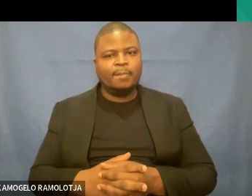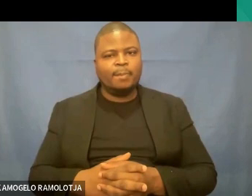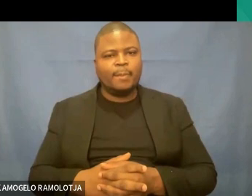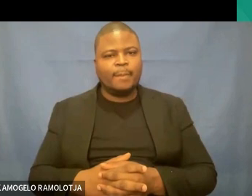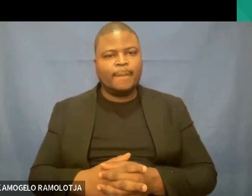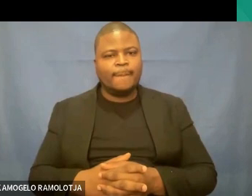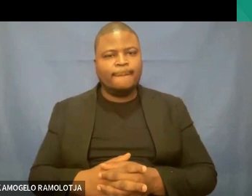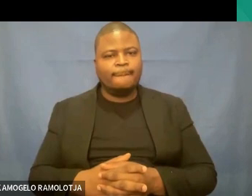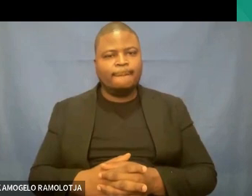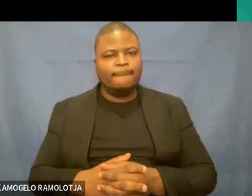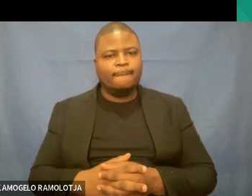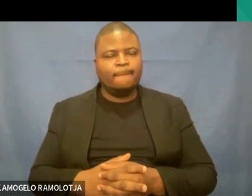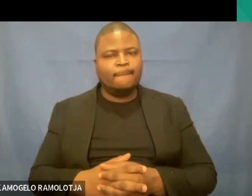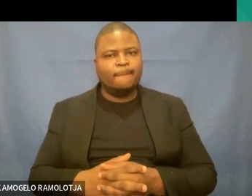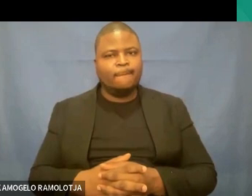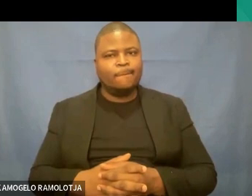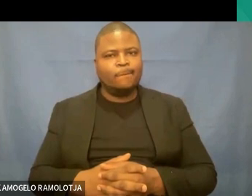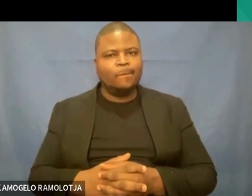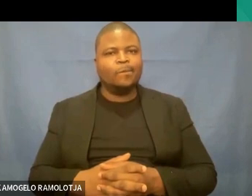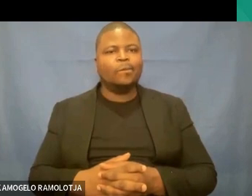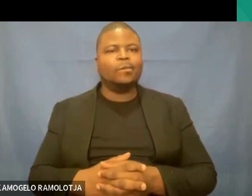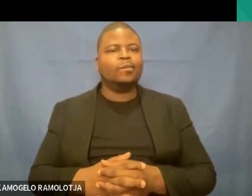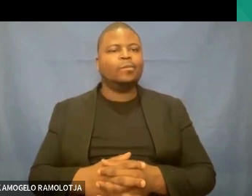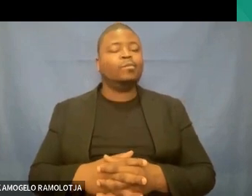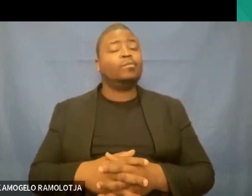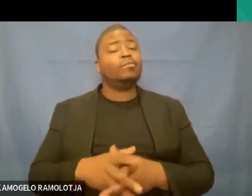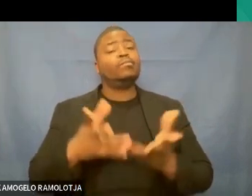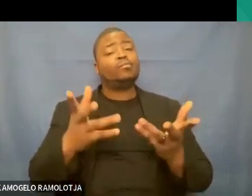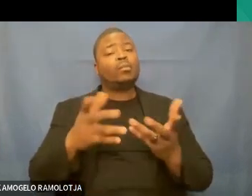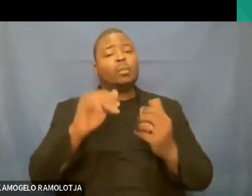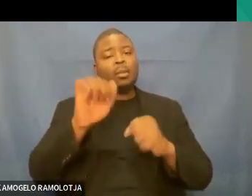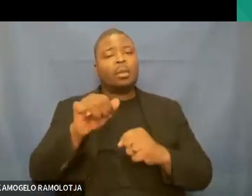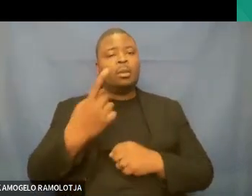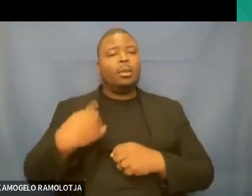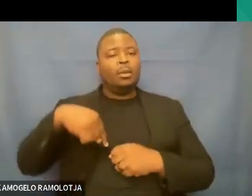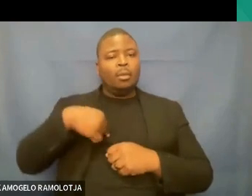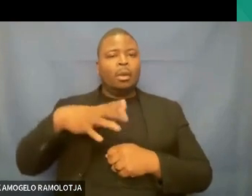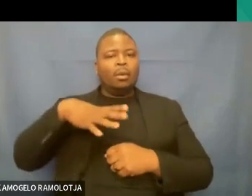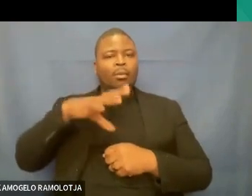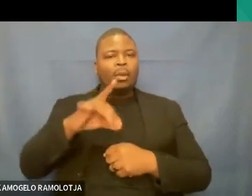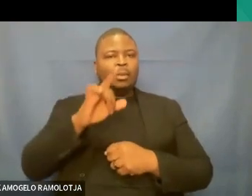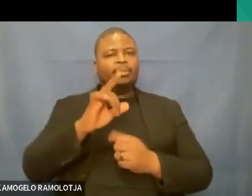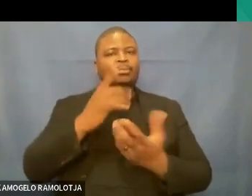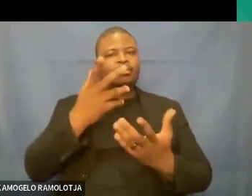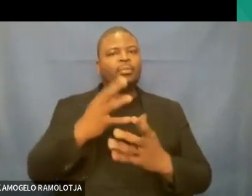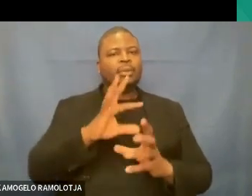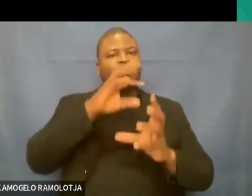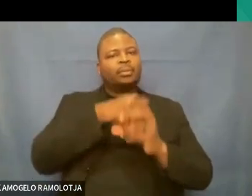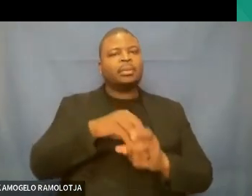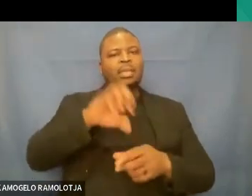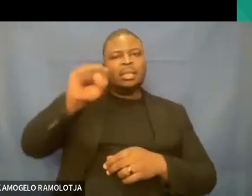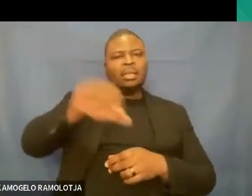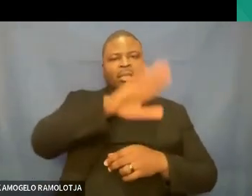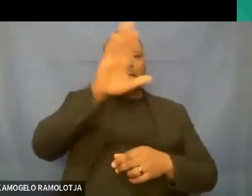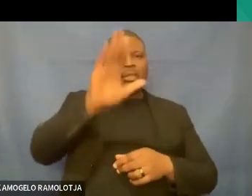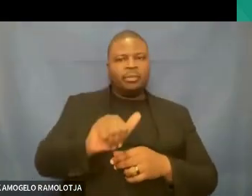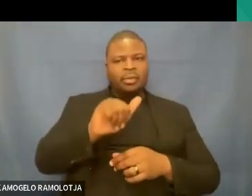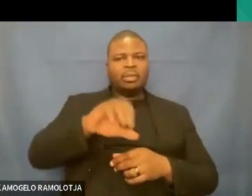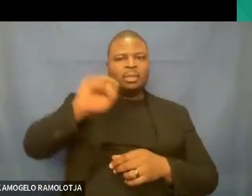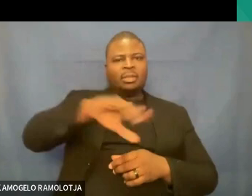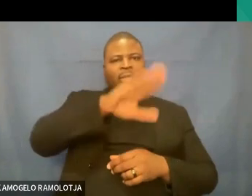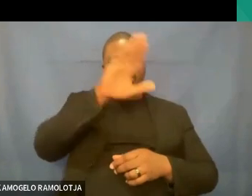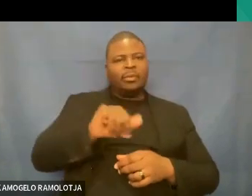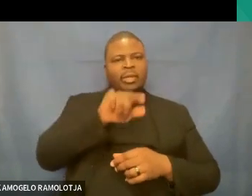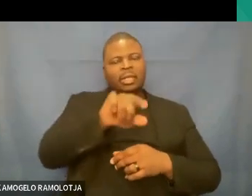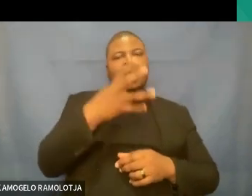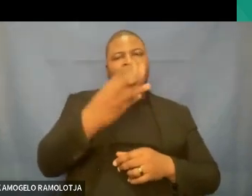Thank you. So I want you to sit with this. South Africa has some of the most progressive constitutional protections for human rights